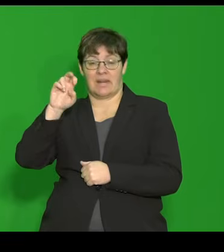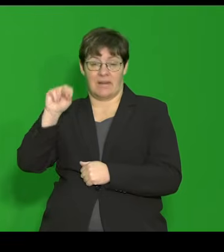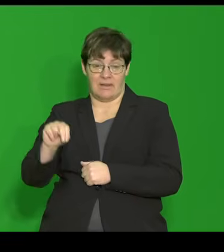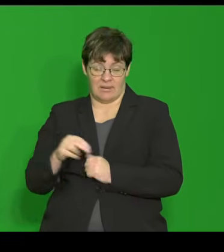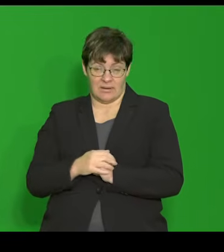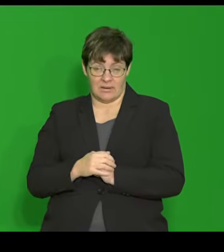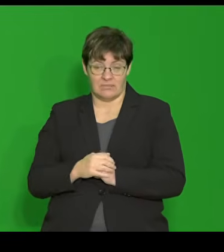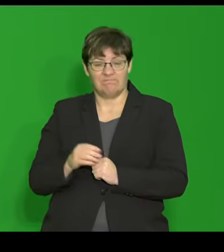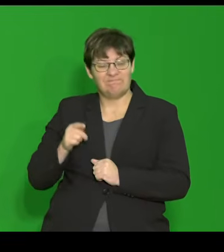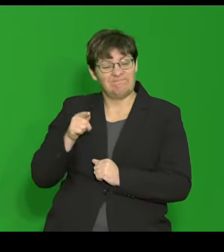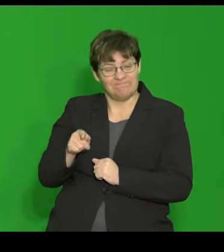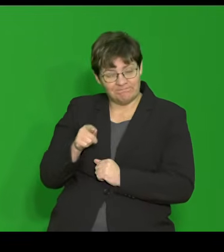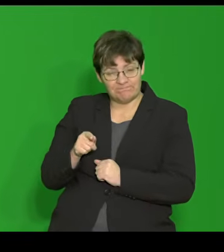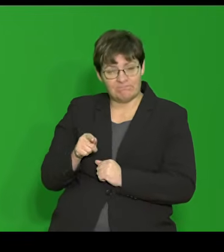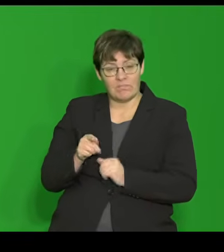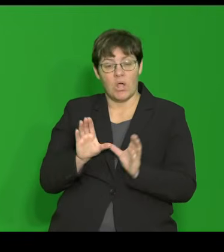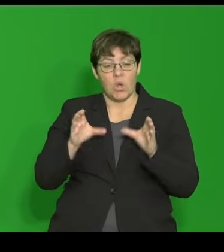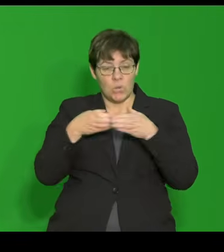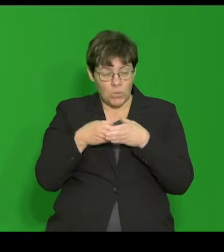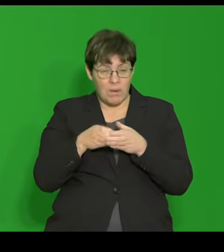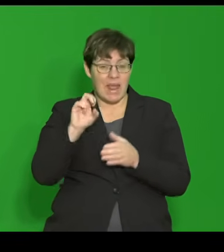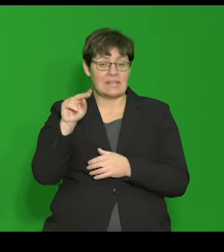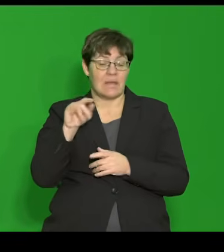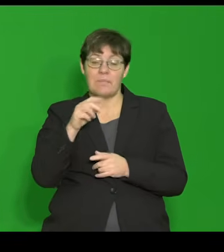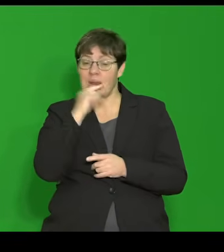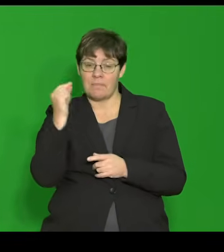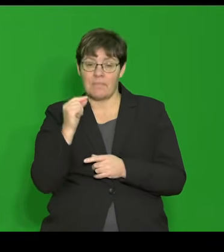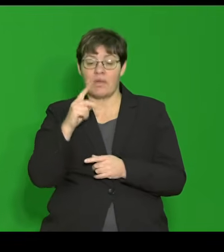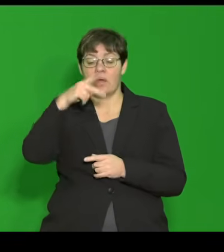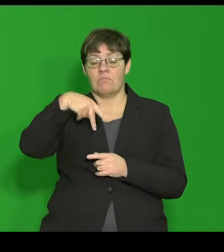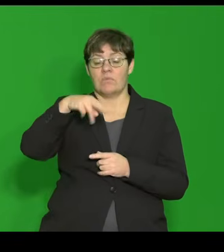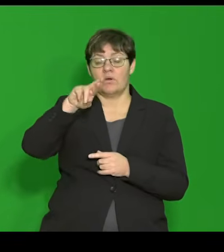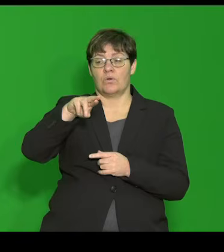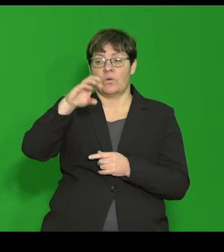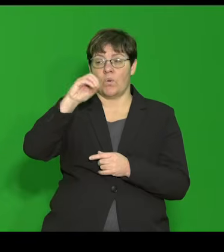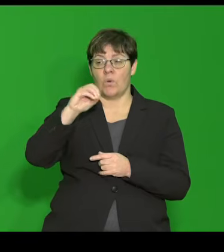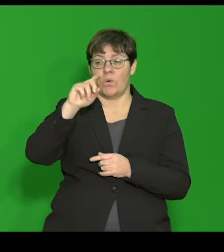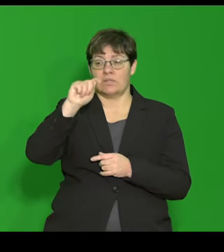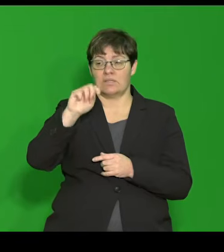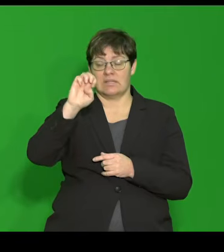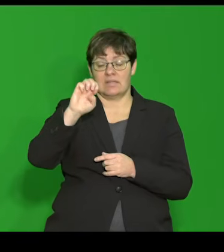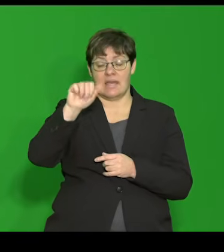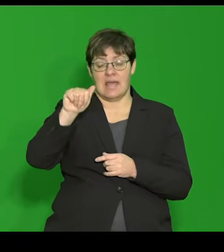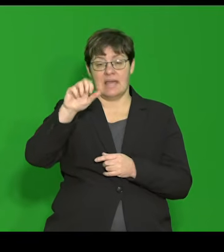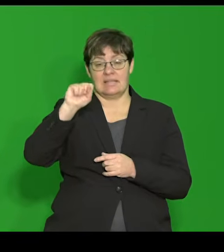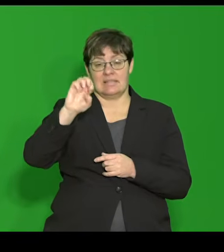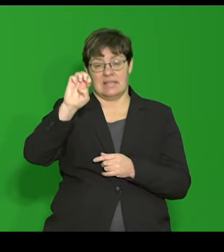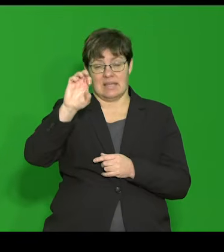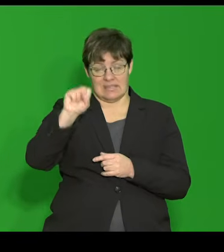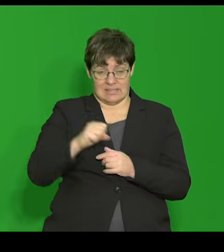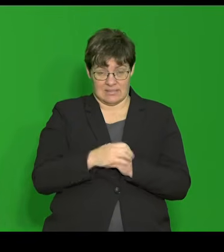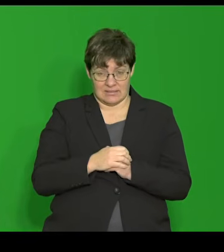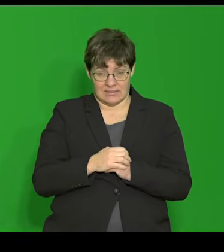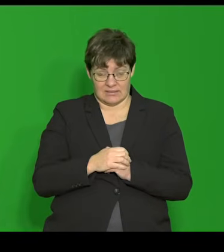And proteins are broken down by a group of enzymes called proteases. Again, remember that the